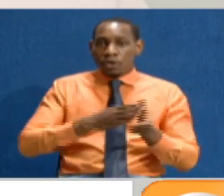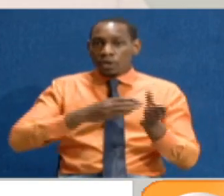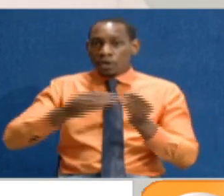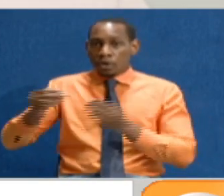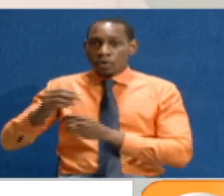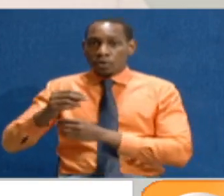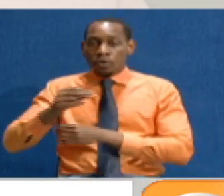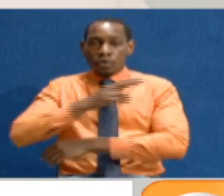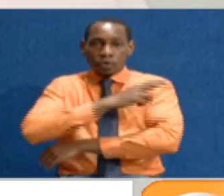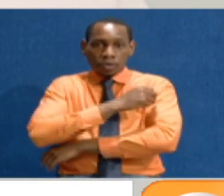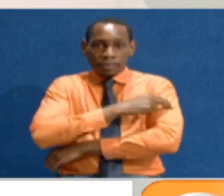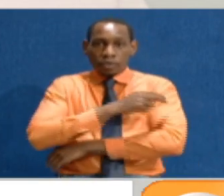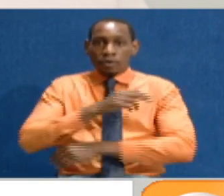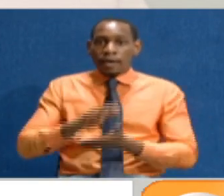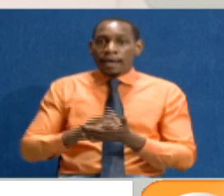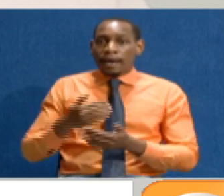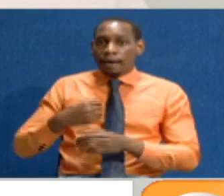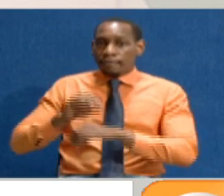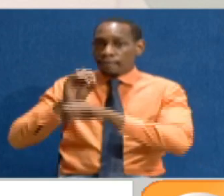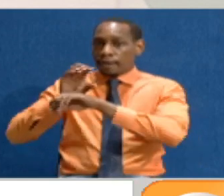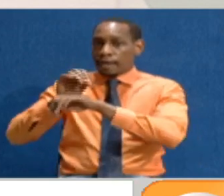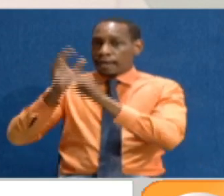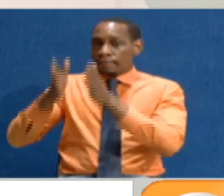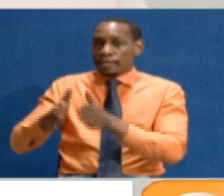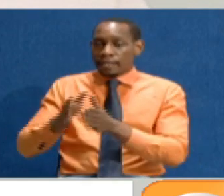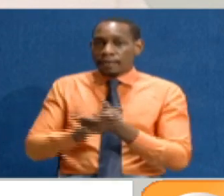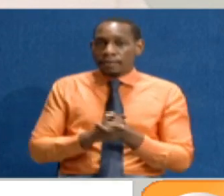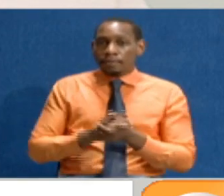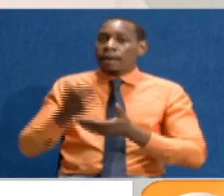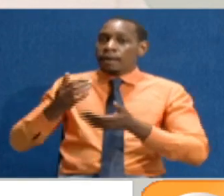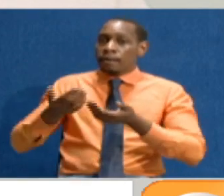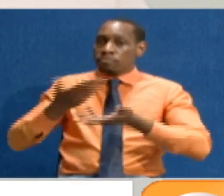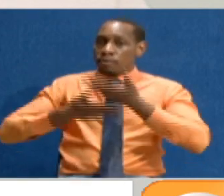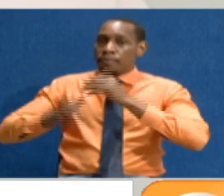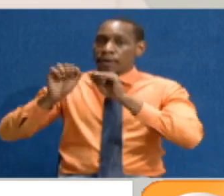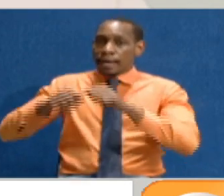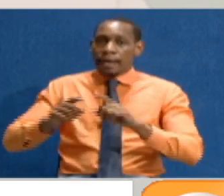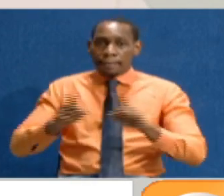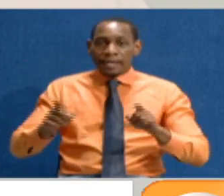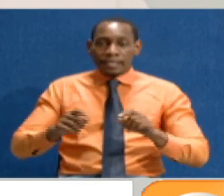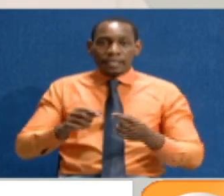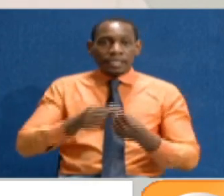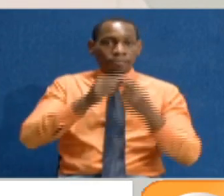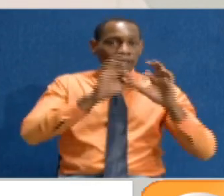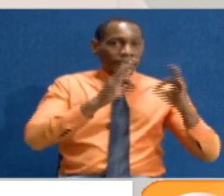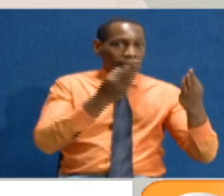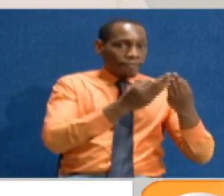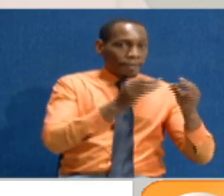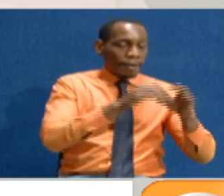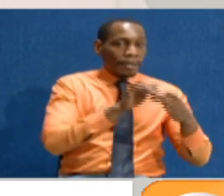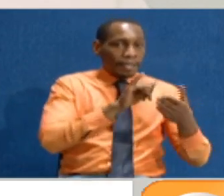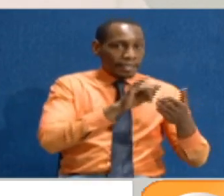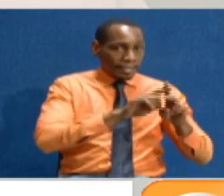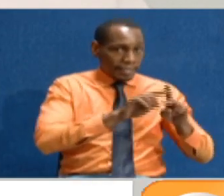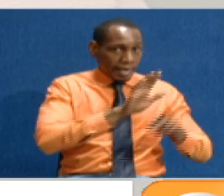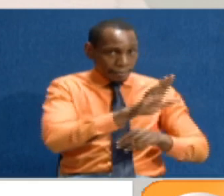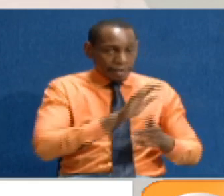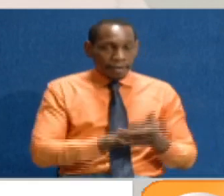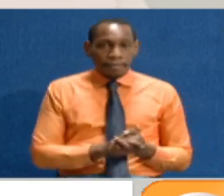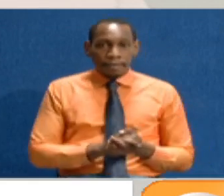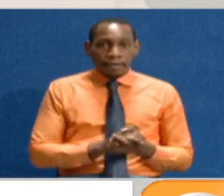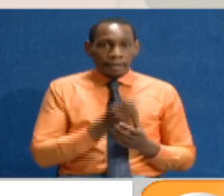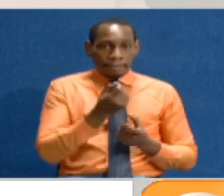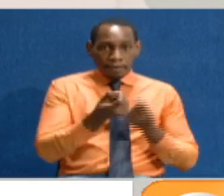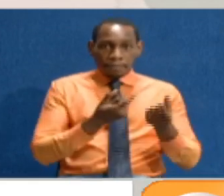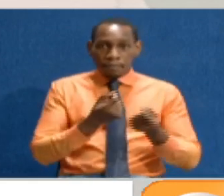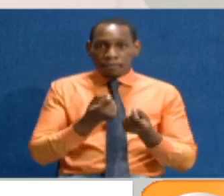facility, you're going to find a counselor or a psychologist you can speak to, but mostly your family members is where you have to begin. So those are a few